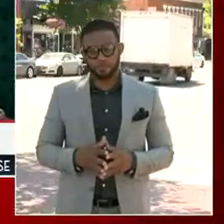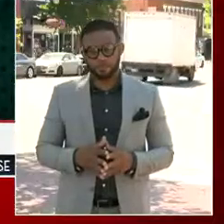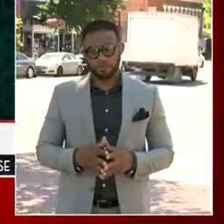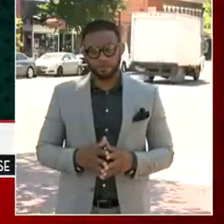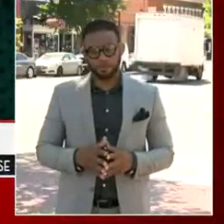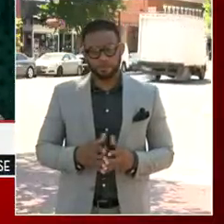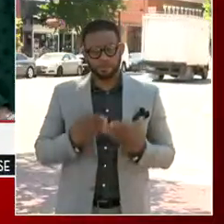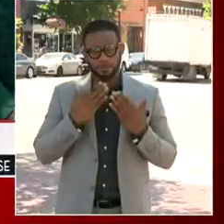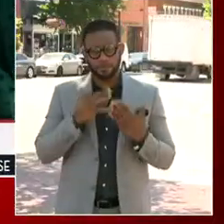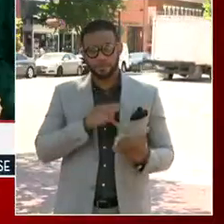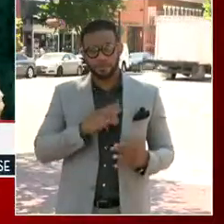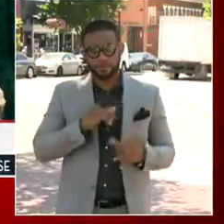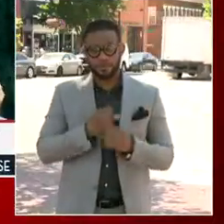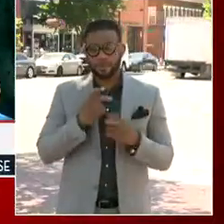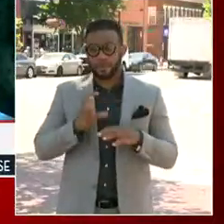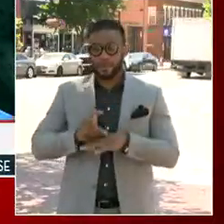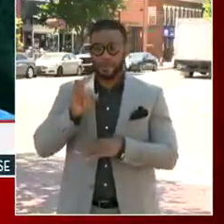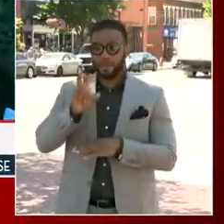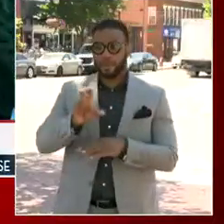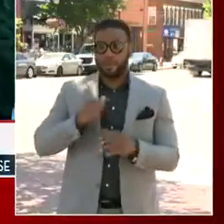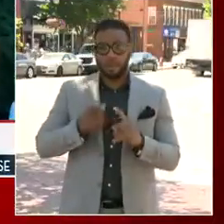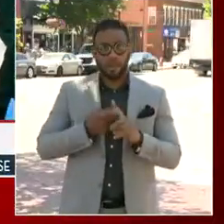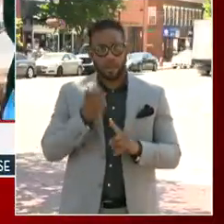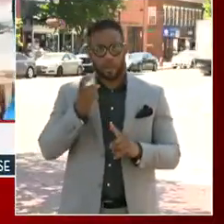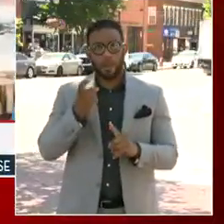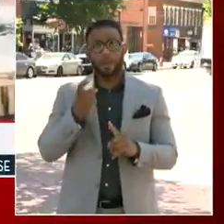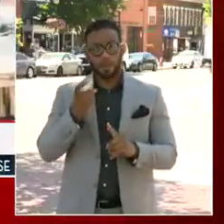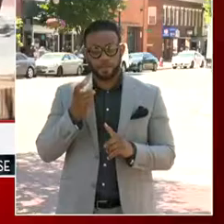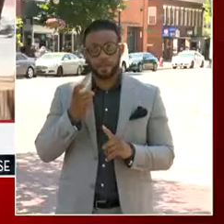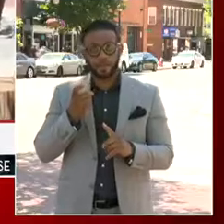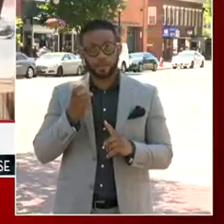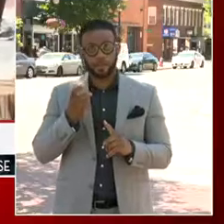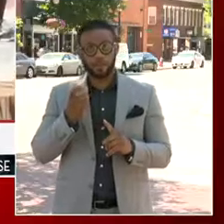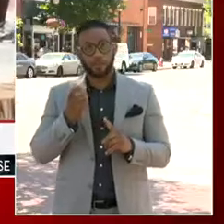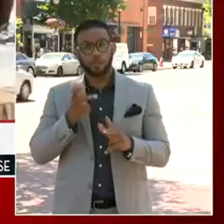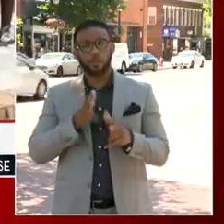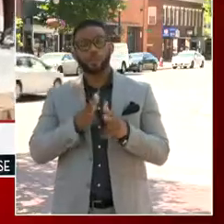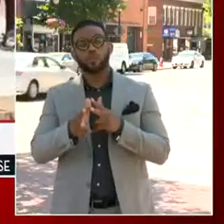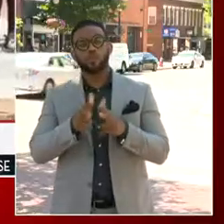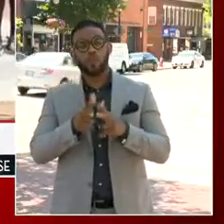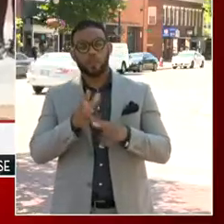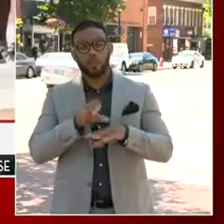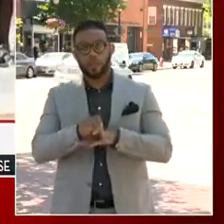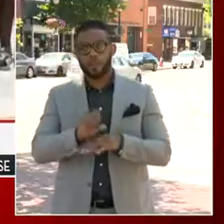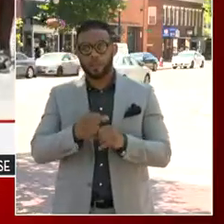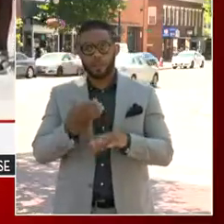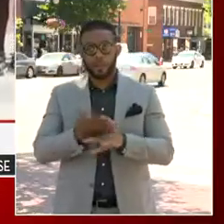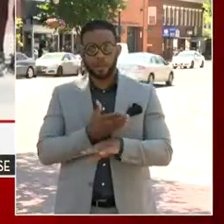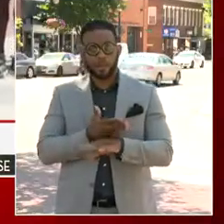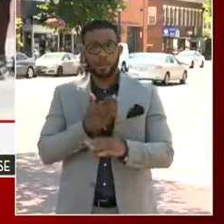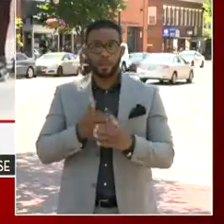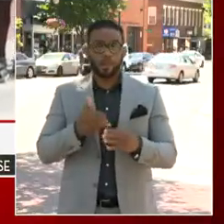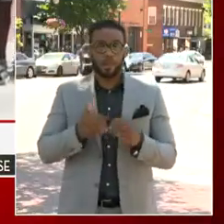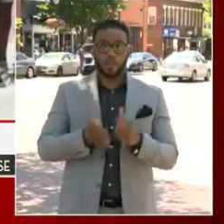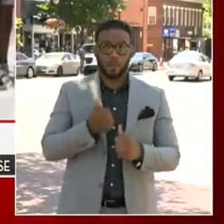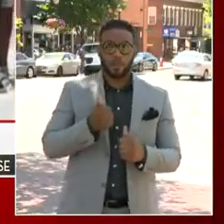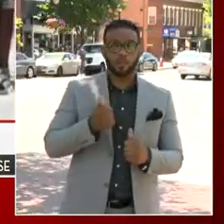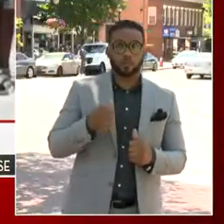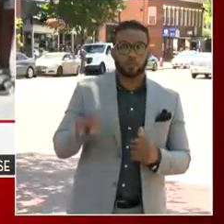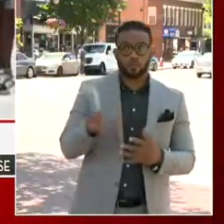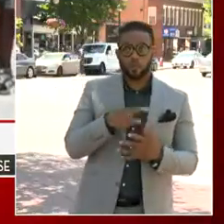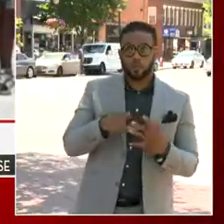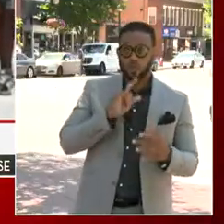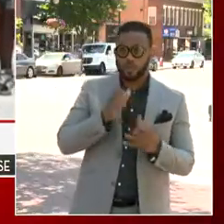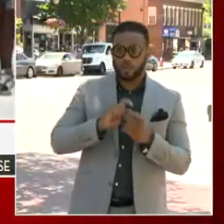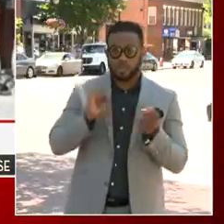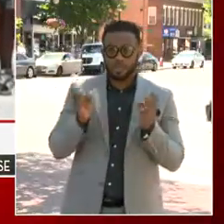Thanks, Mayor. So we have made a major investment in our automated traffic enforcement to improve safety along some of our most traveled and busiest corridors. I'm really